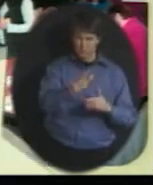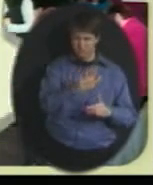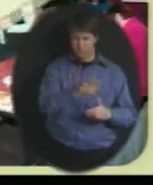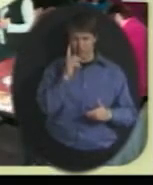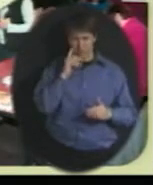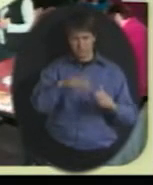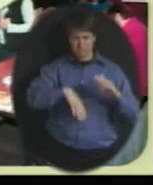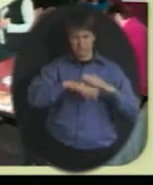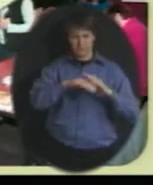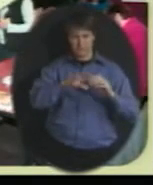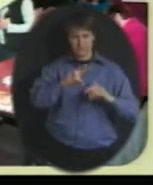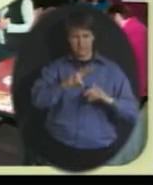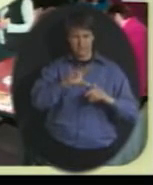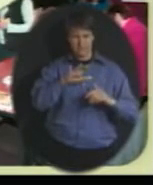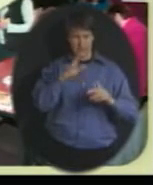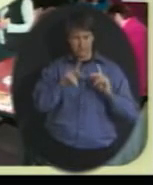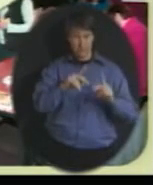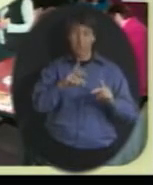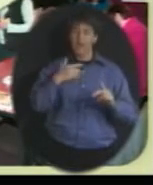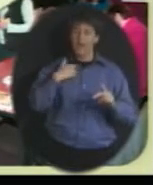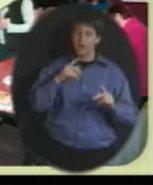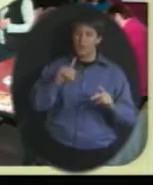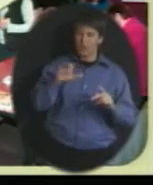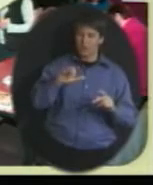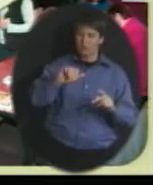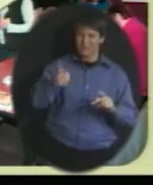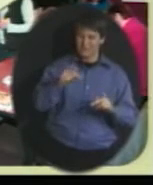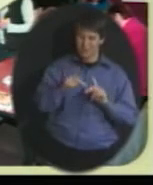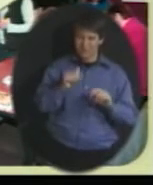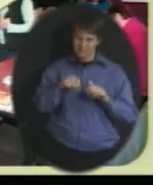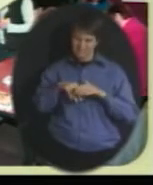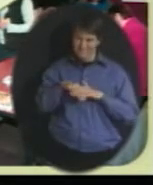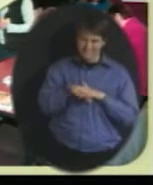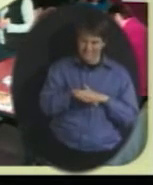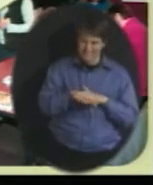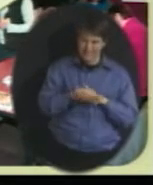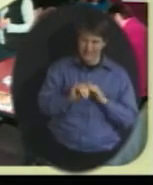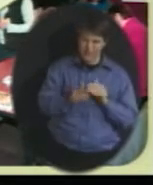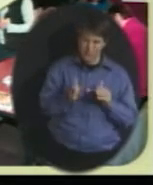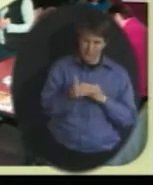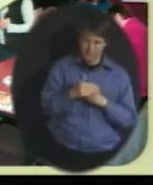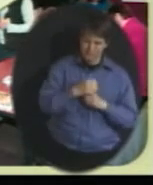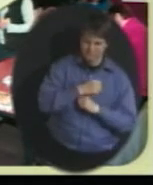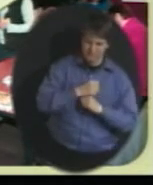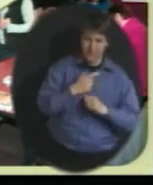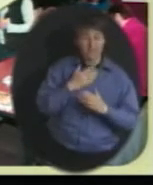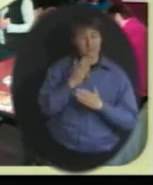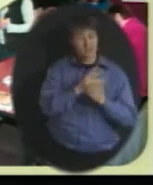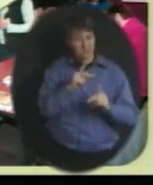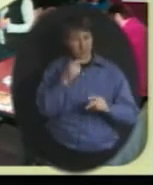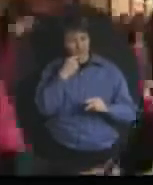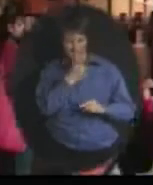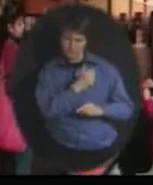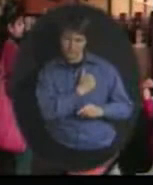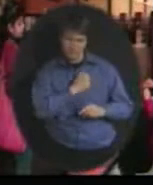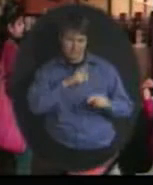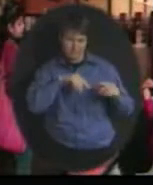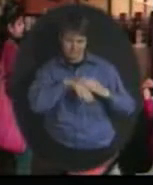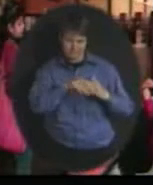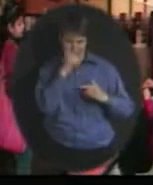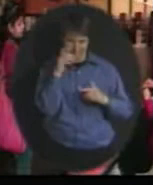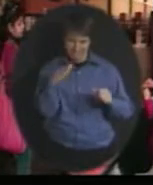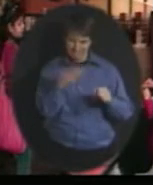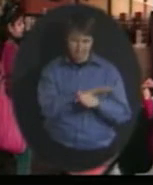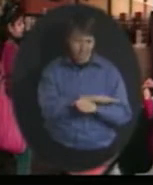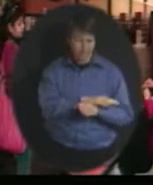75 people. We had 110 crammed into that room, and we had to turn some away. So that was neat. The next